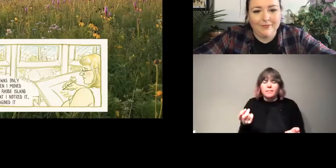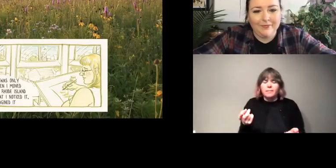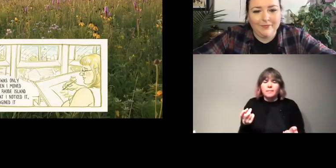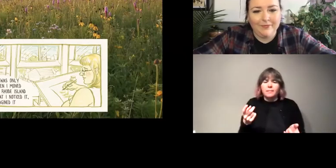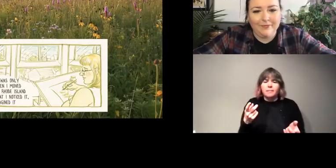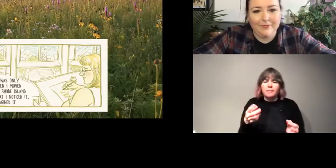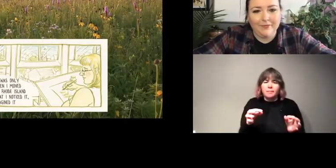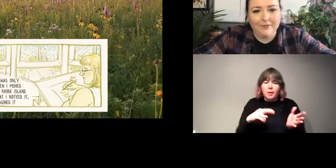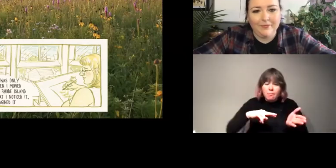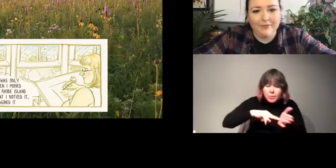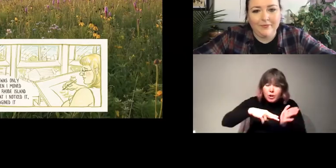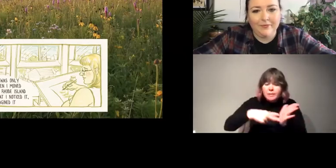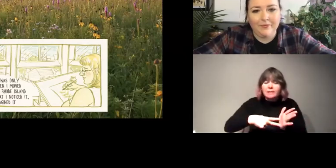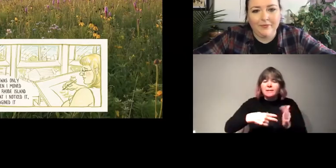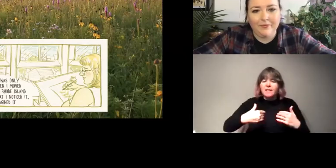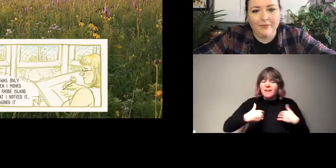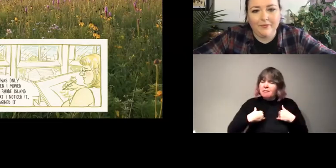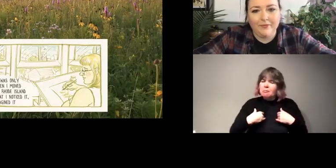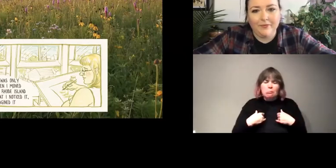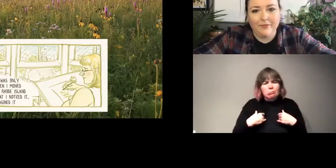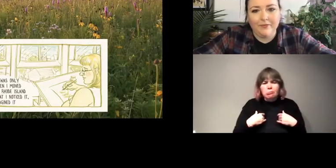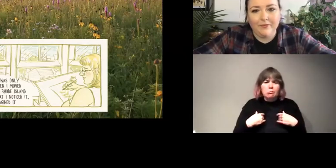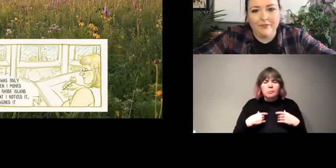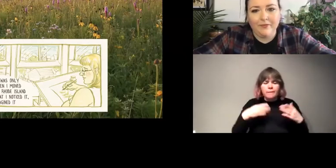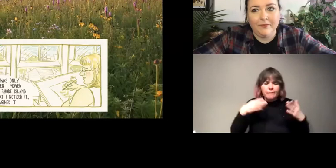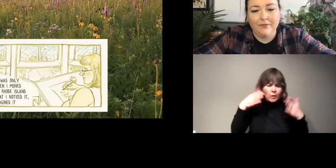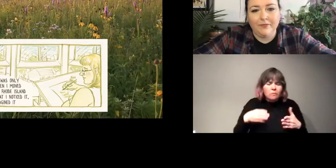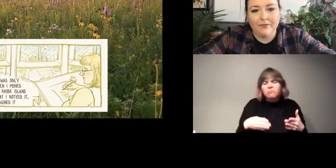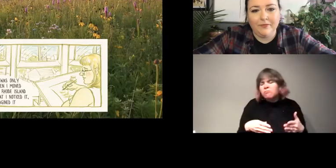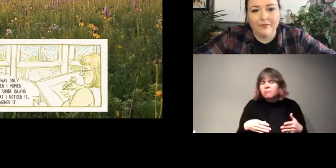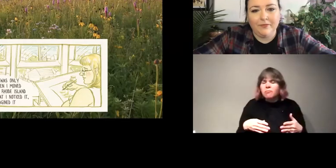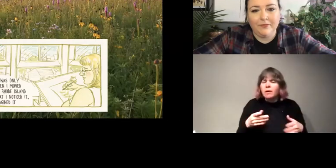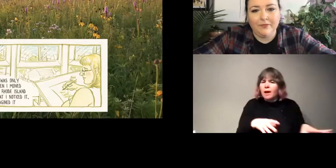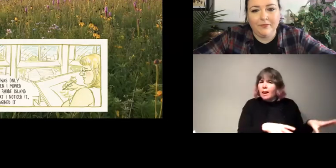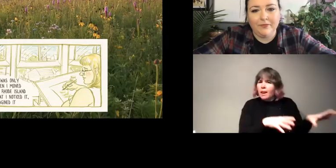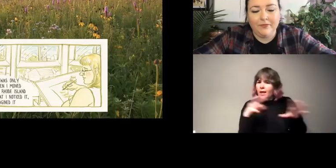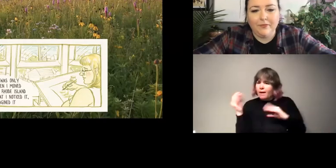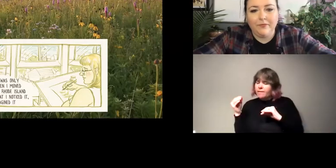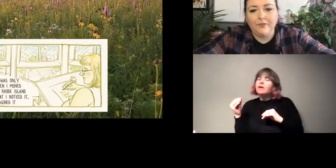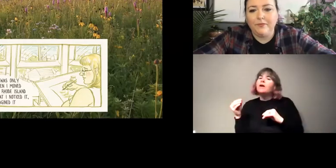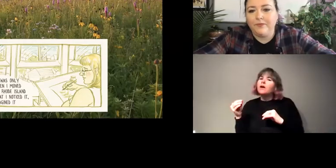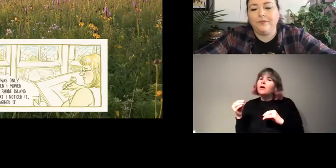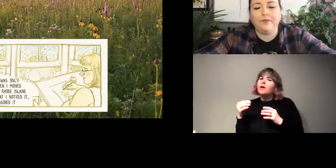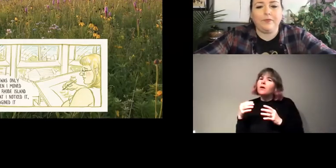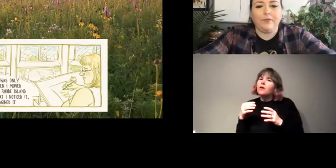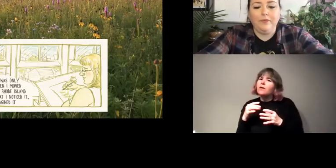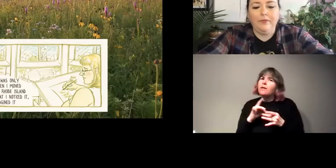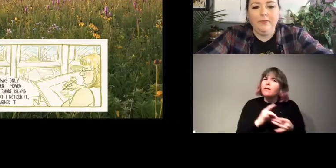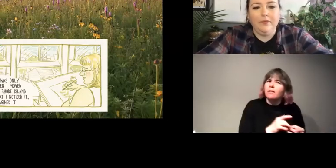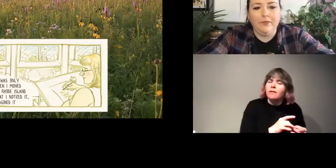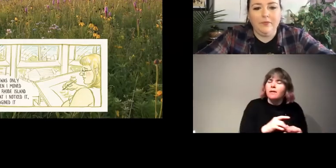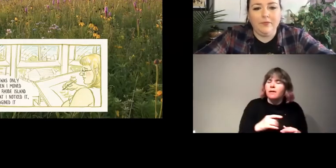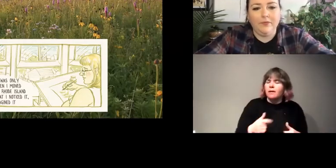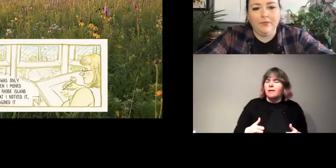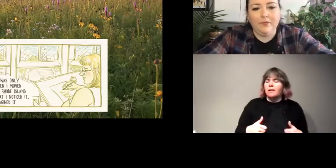meant anything to me or was like a particular central focus until I moved away. And so when I was living in Rhode Island